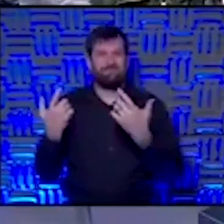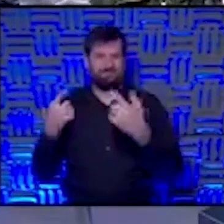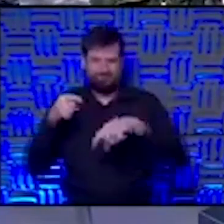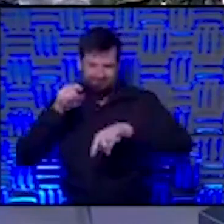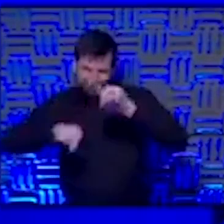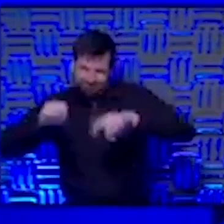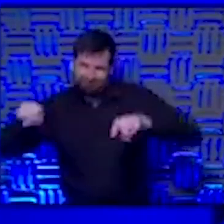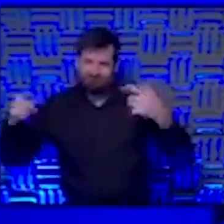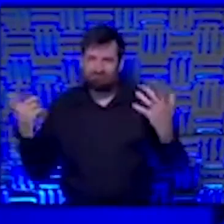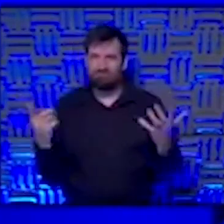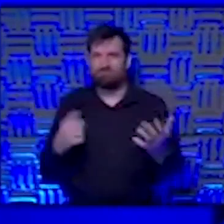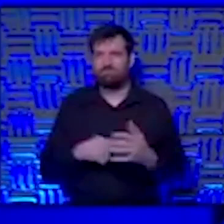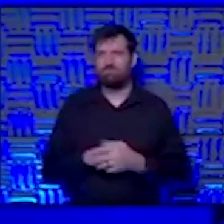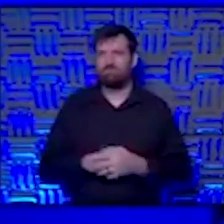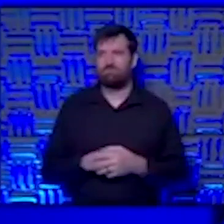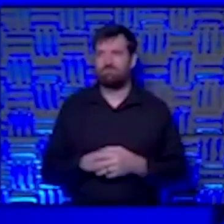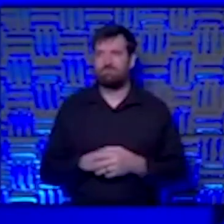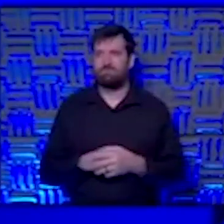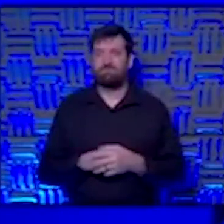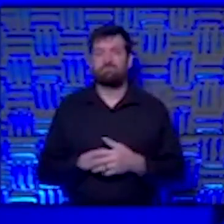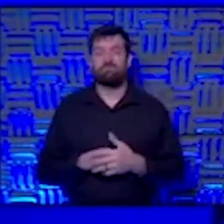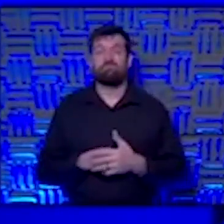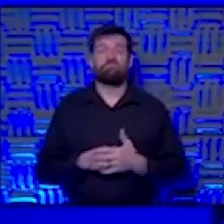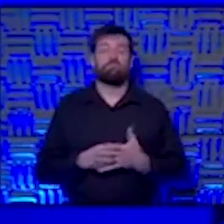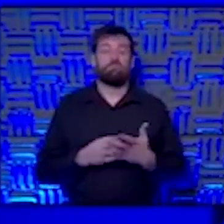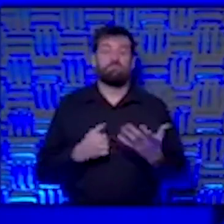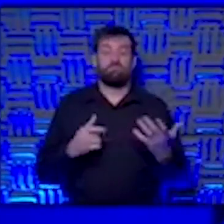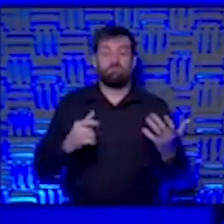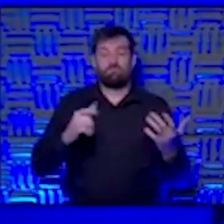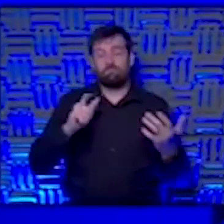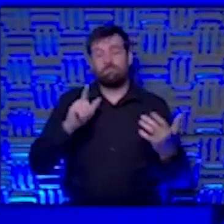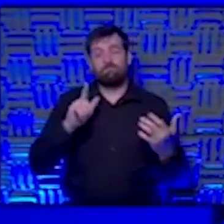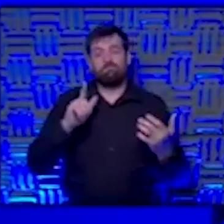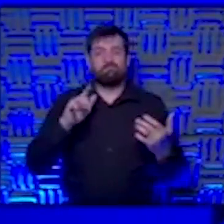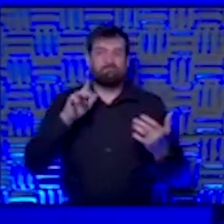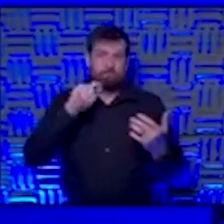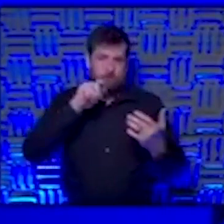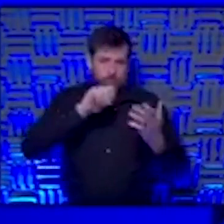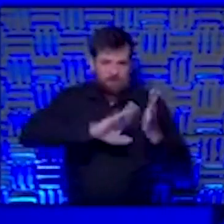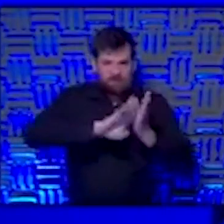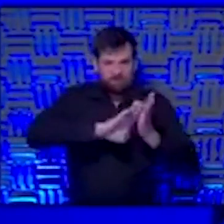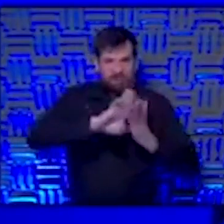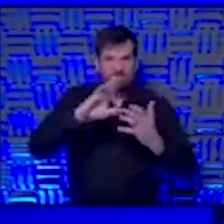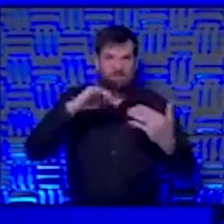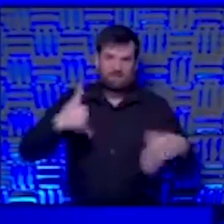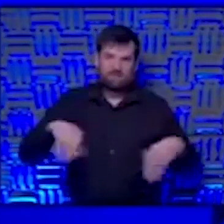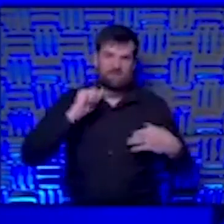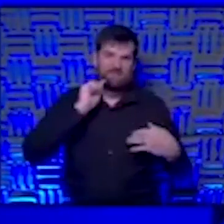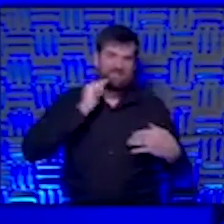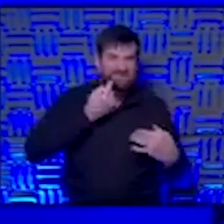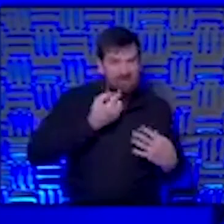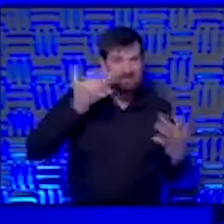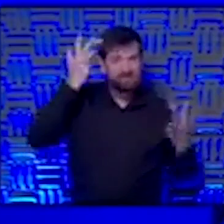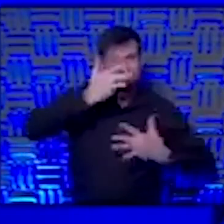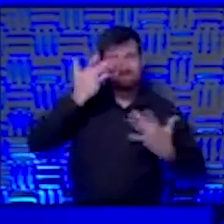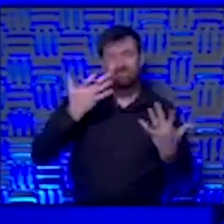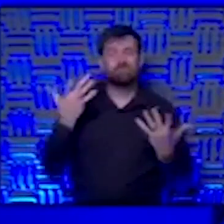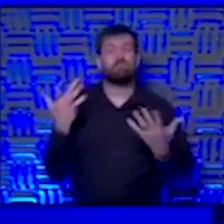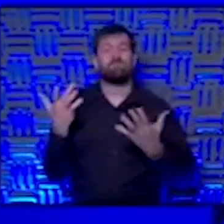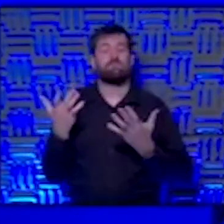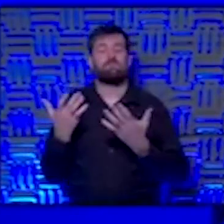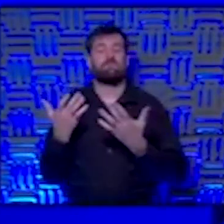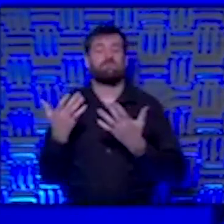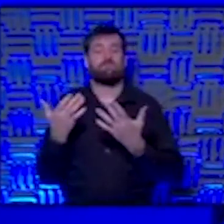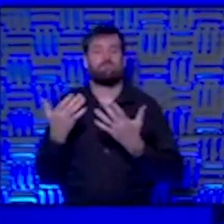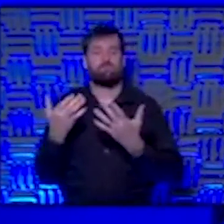are. Yeah, there's a bell-shaped curve on who is going to develop severe illness. Certainly, putting yourself